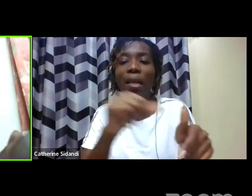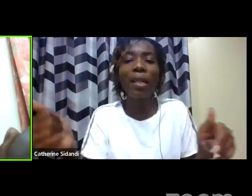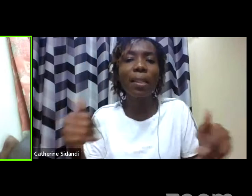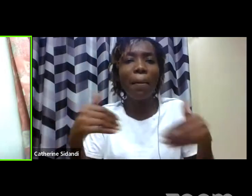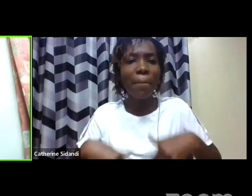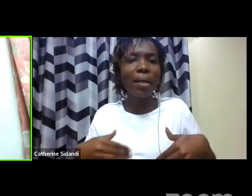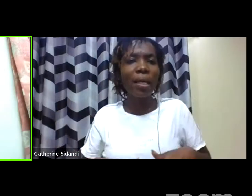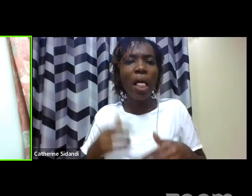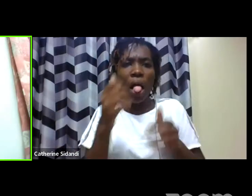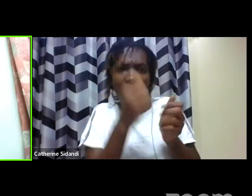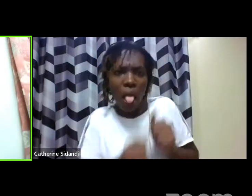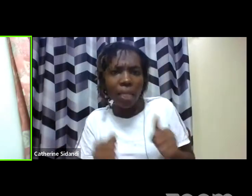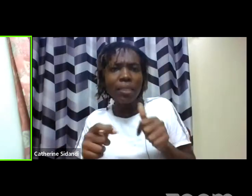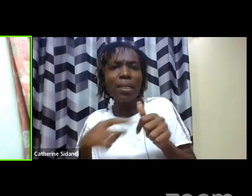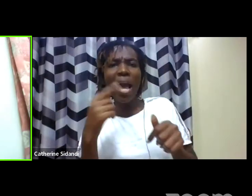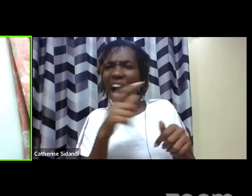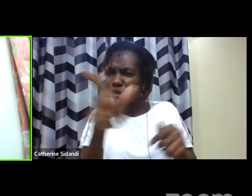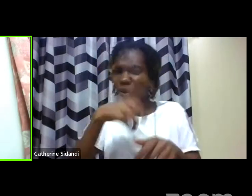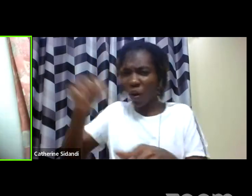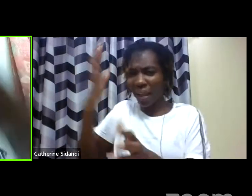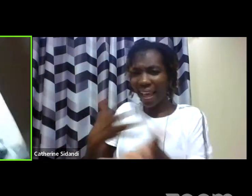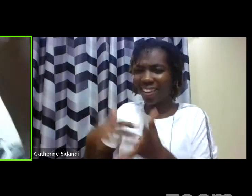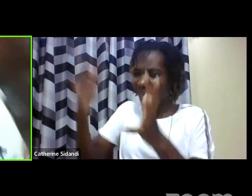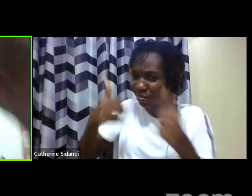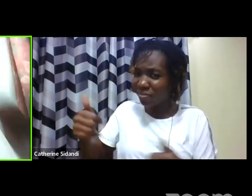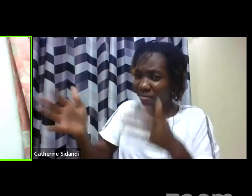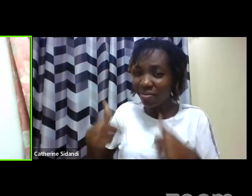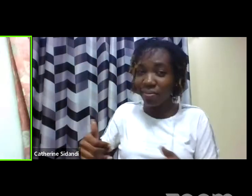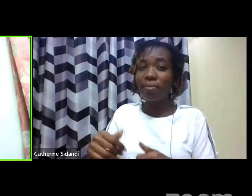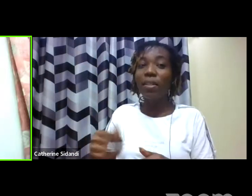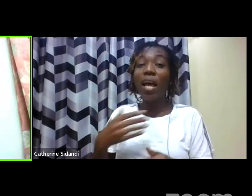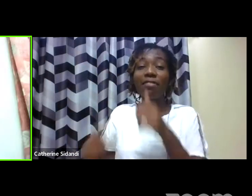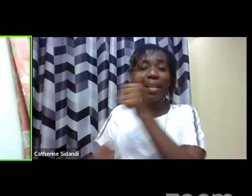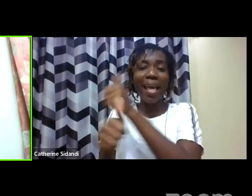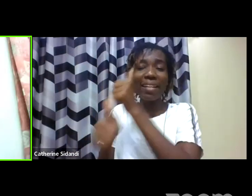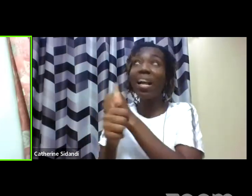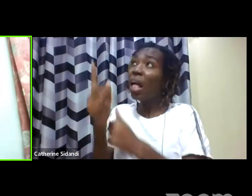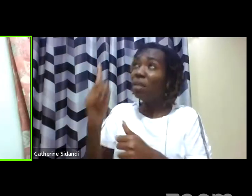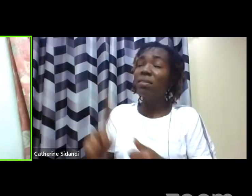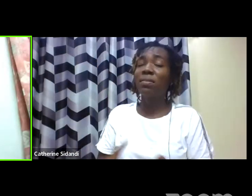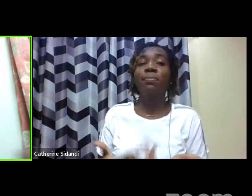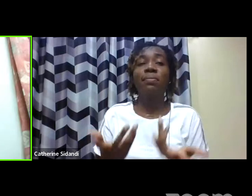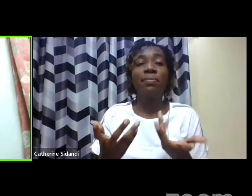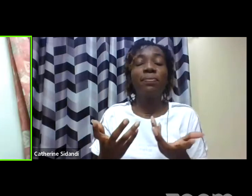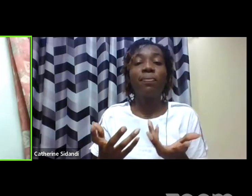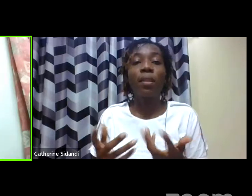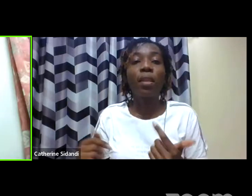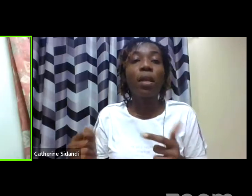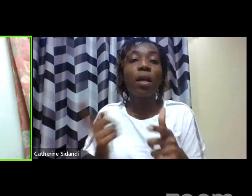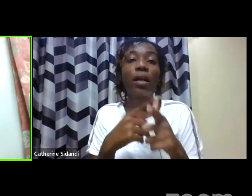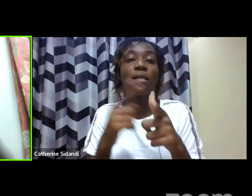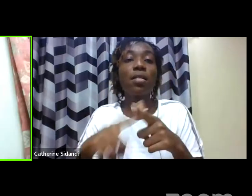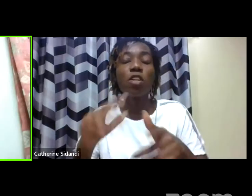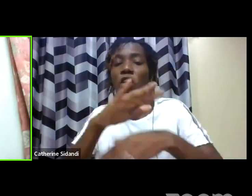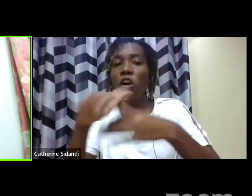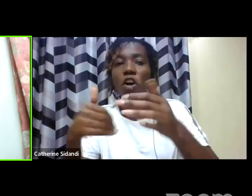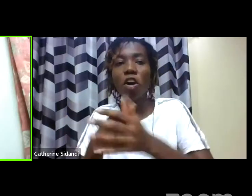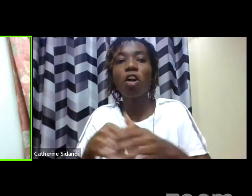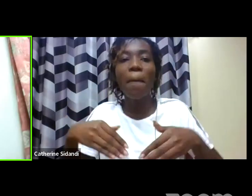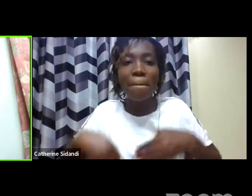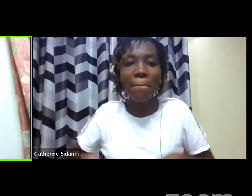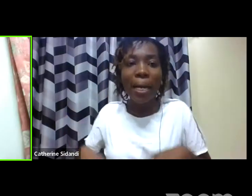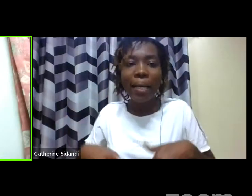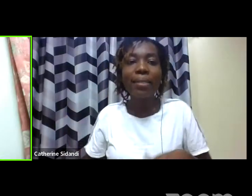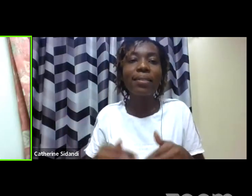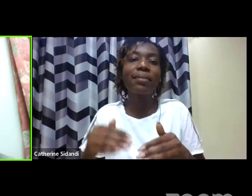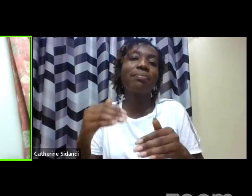it's like, come down, unenda wapi. There is danger up there. Then they removed all the other monkeys and most of the